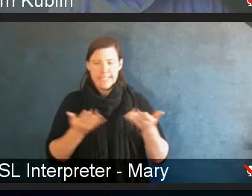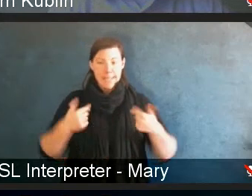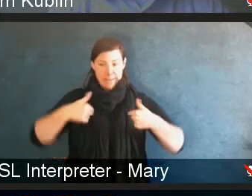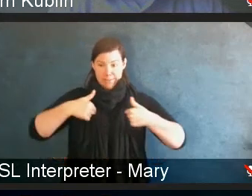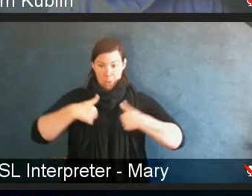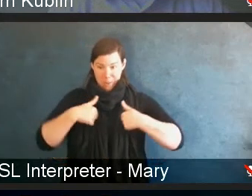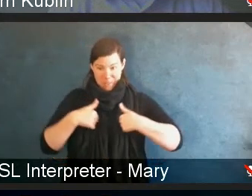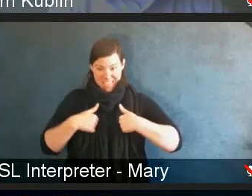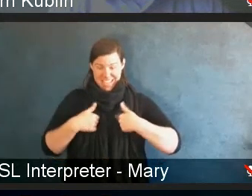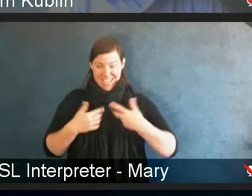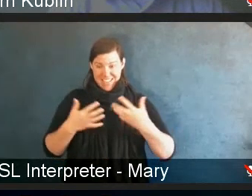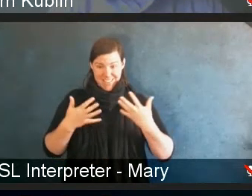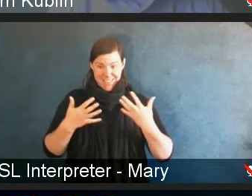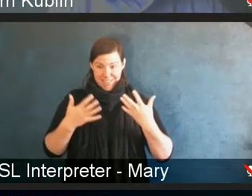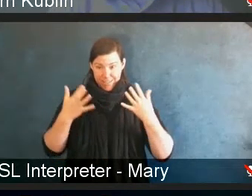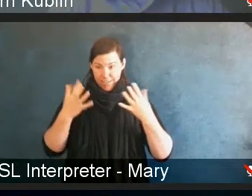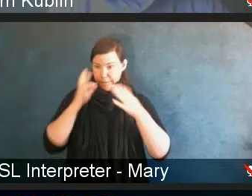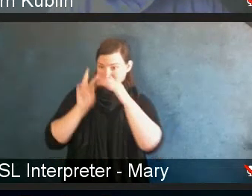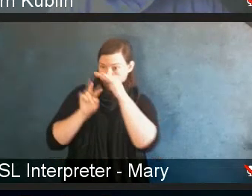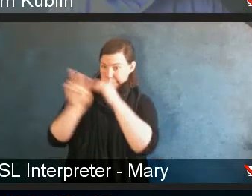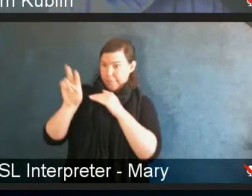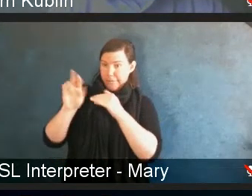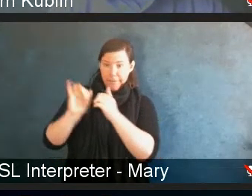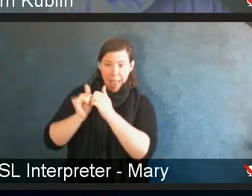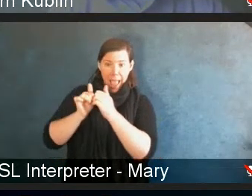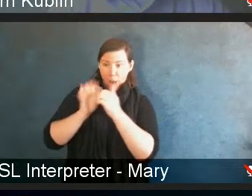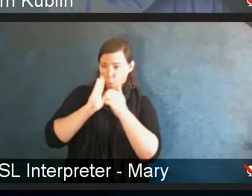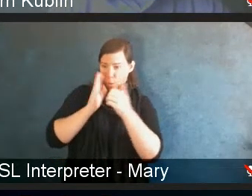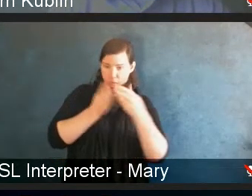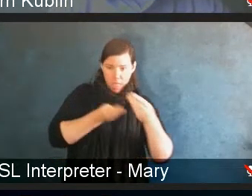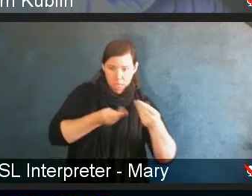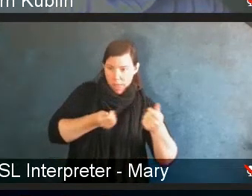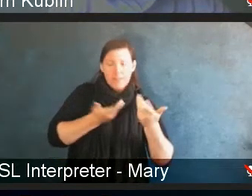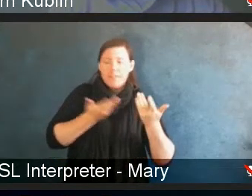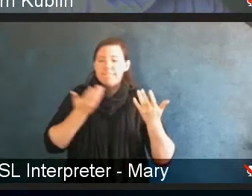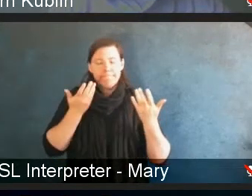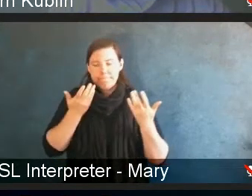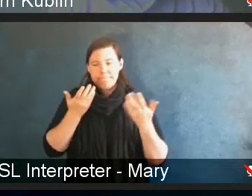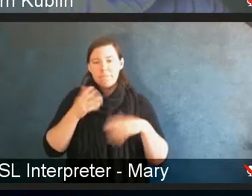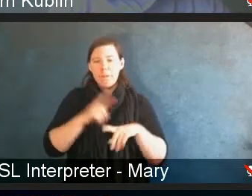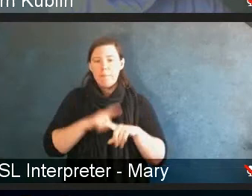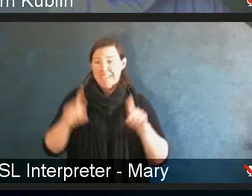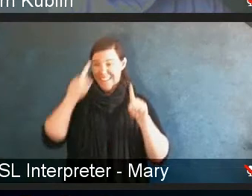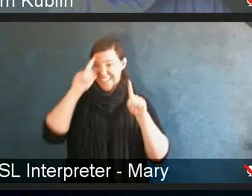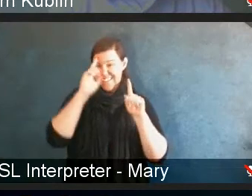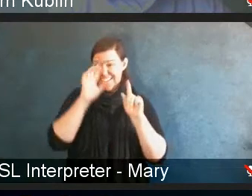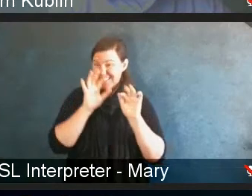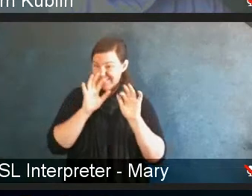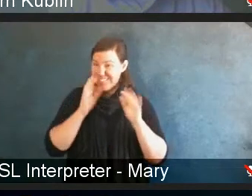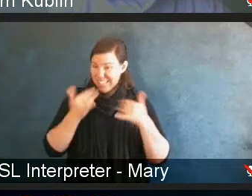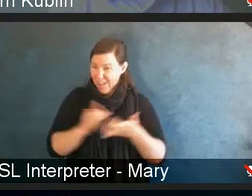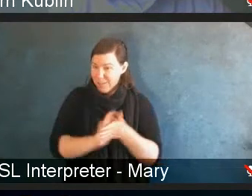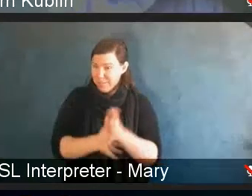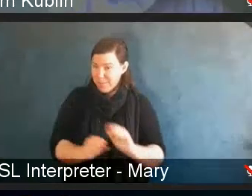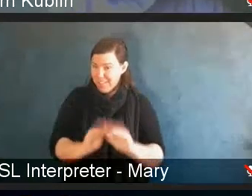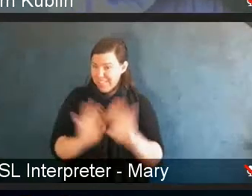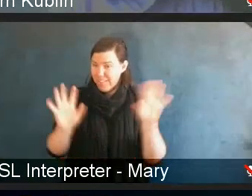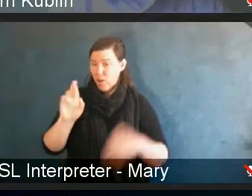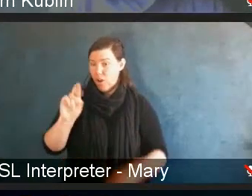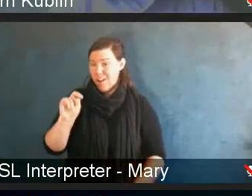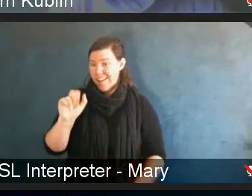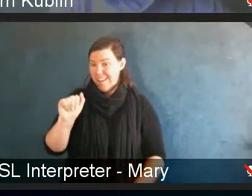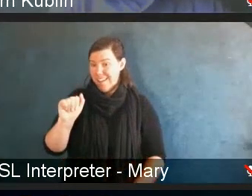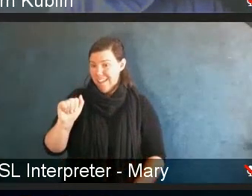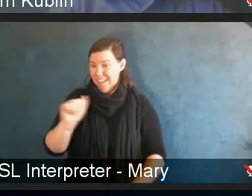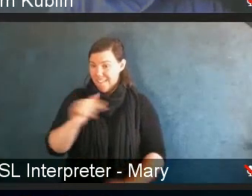least, to say what's going to happen in the future. But I do think it's all been clear to us that RNA vaccines, which have been discussed and